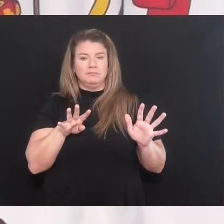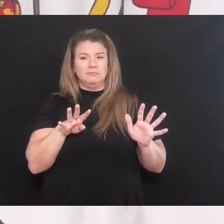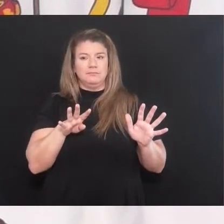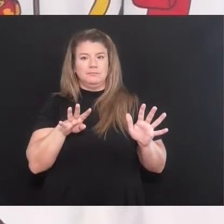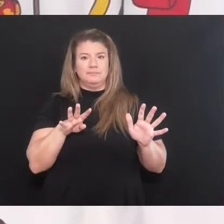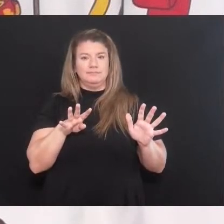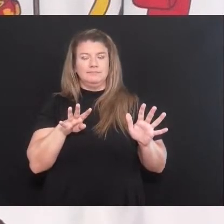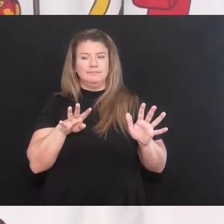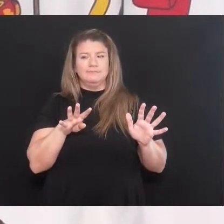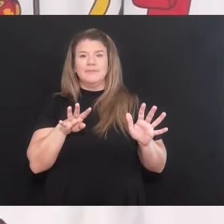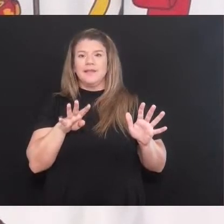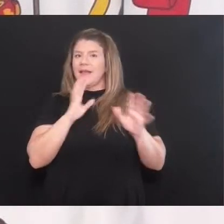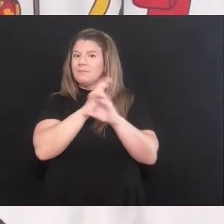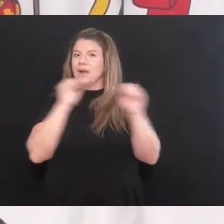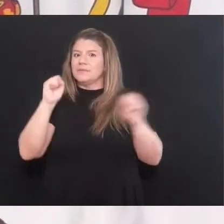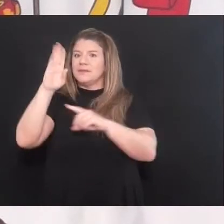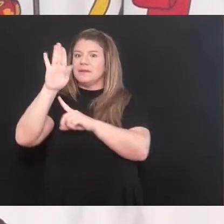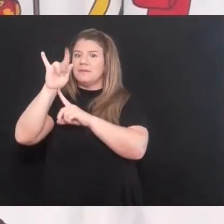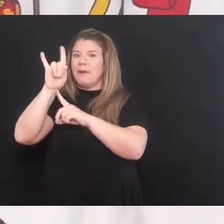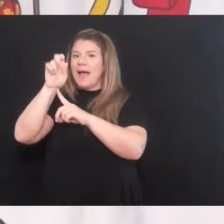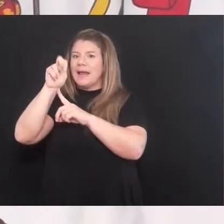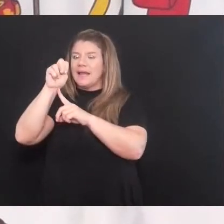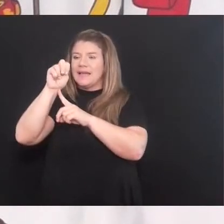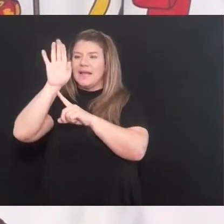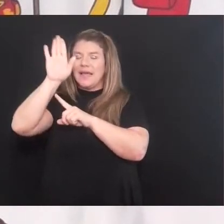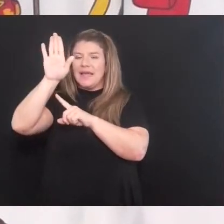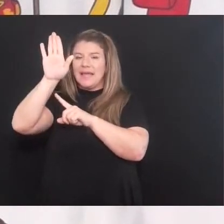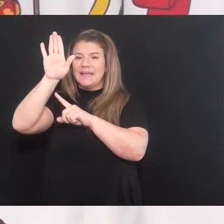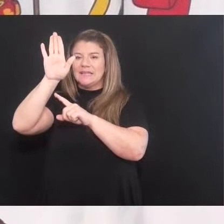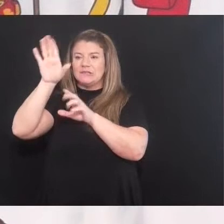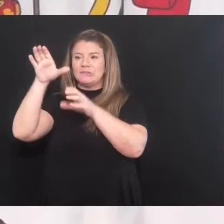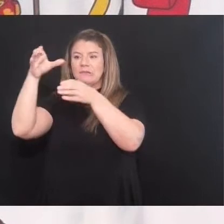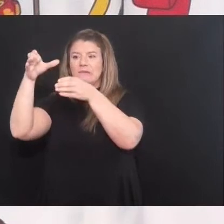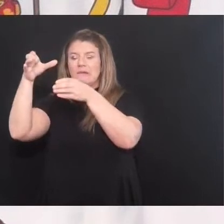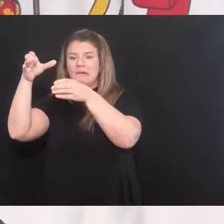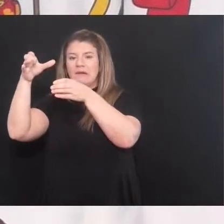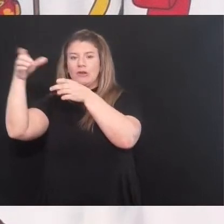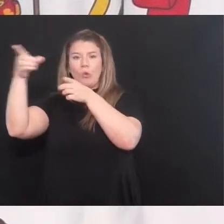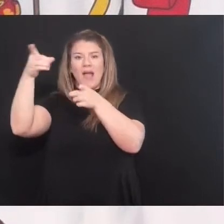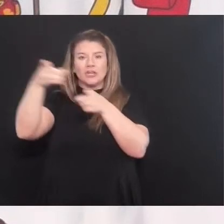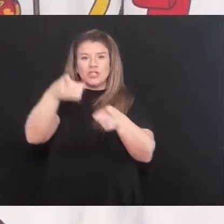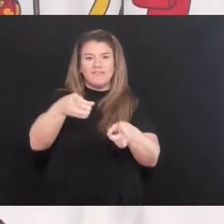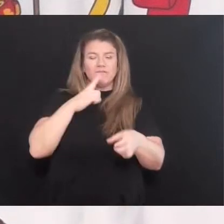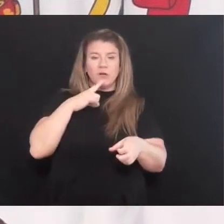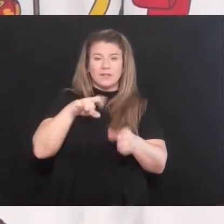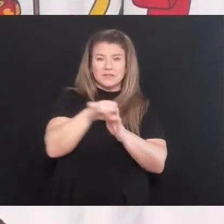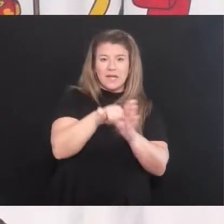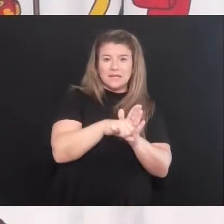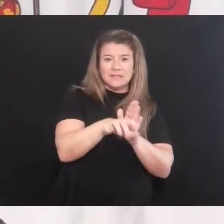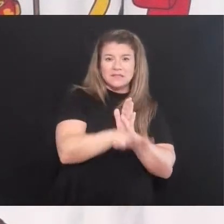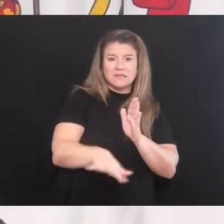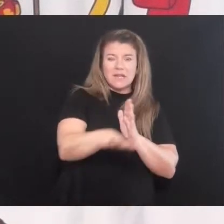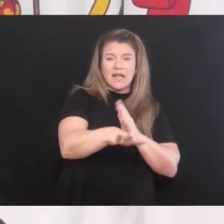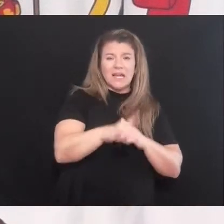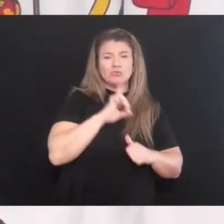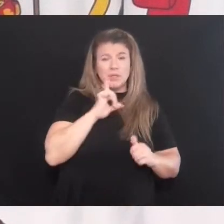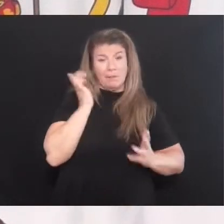going on with the Biden administration, and it's embarrassing in lots of ways,